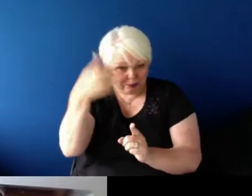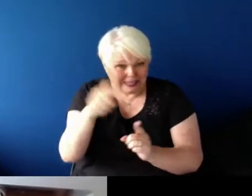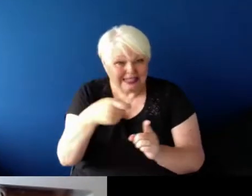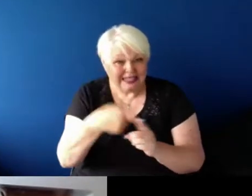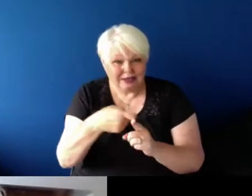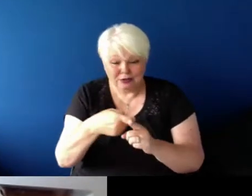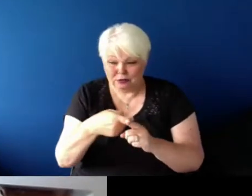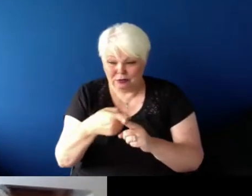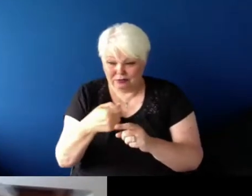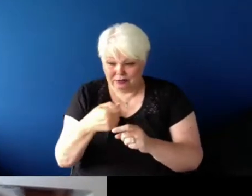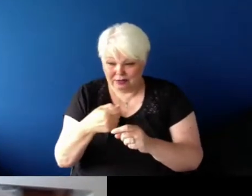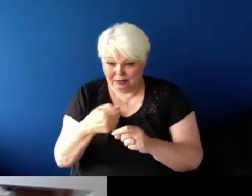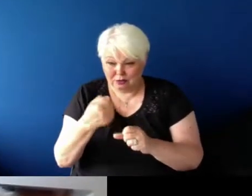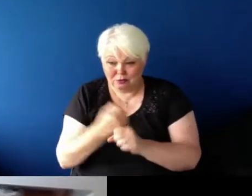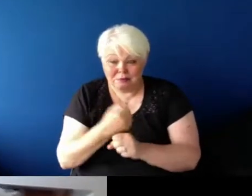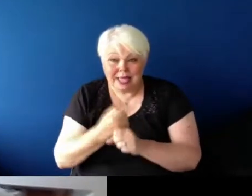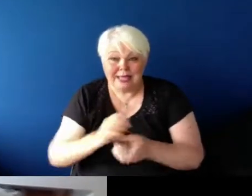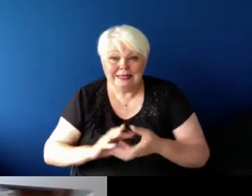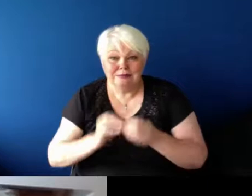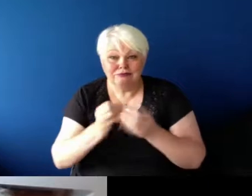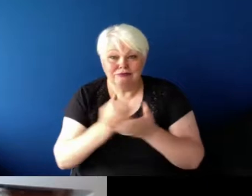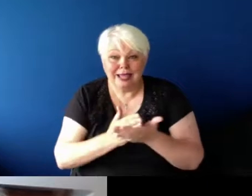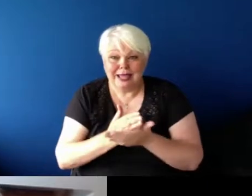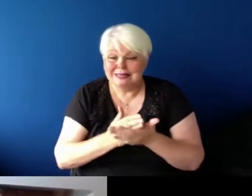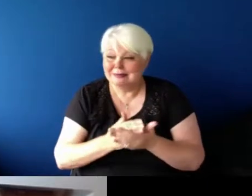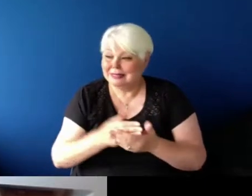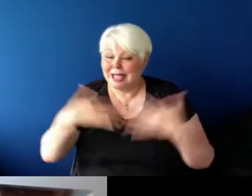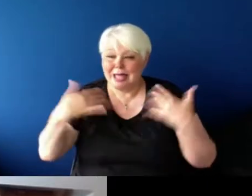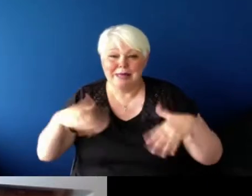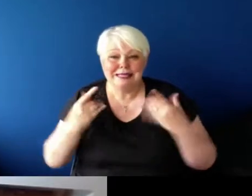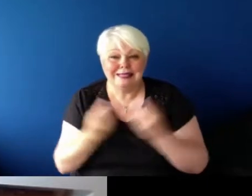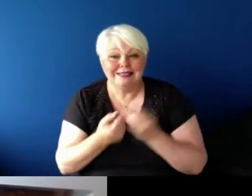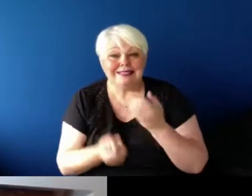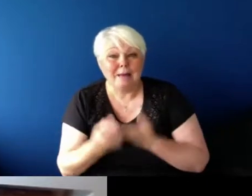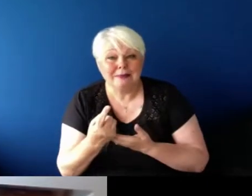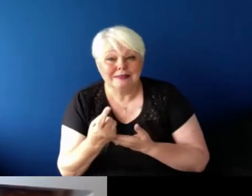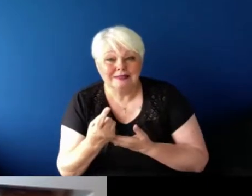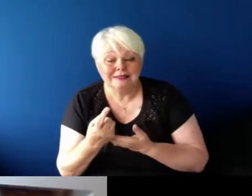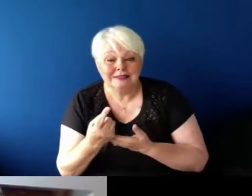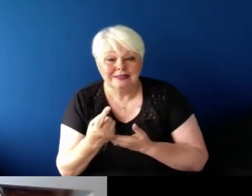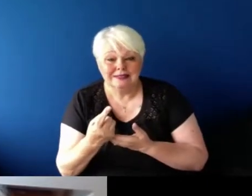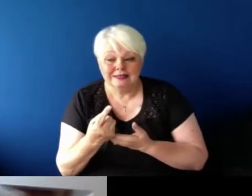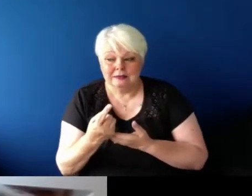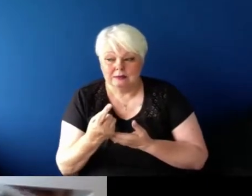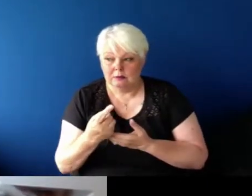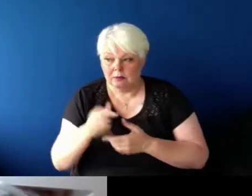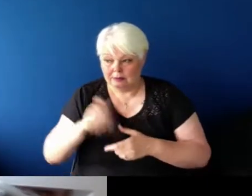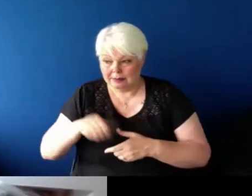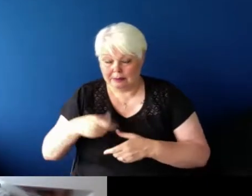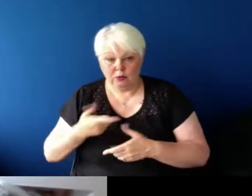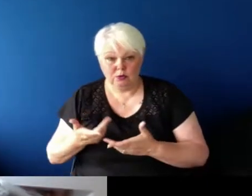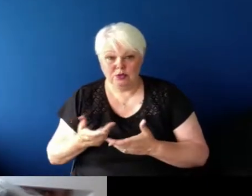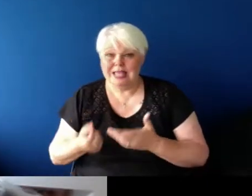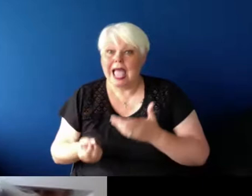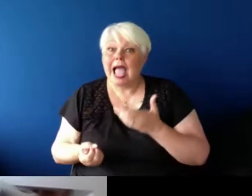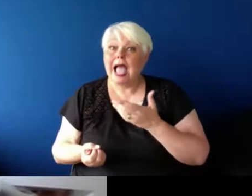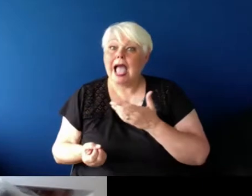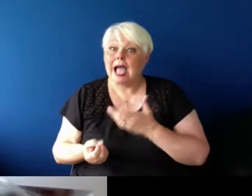made bread. And, you know, extraordinary, miraculous things happen between the people that just happen to